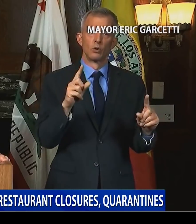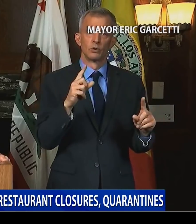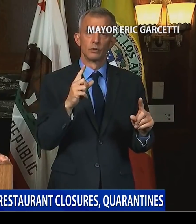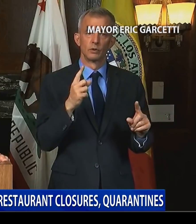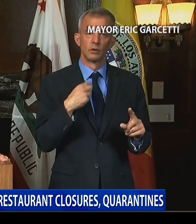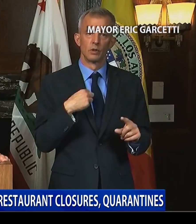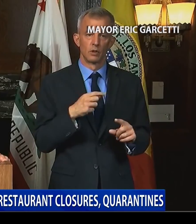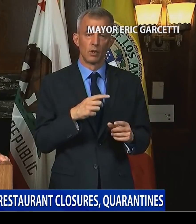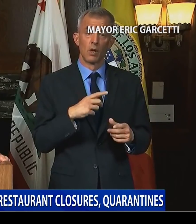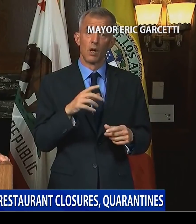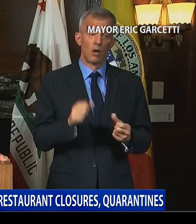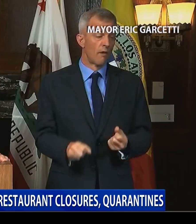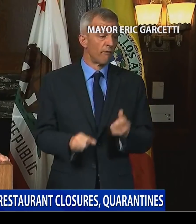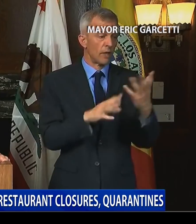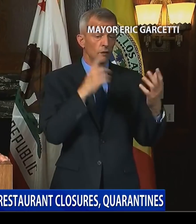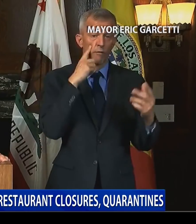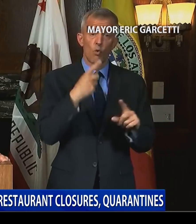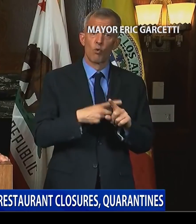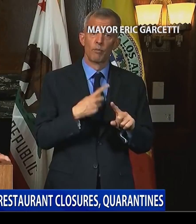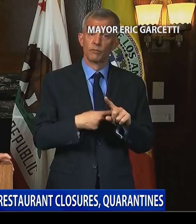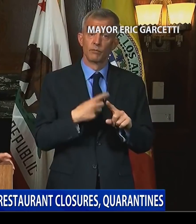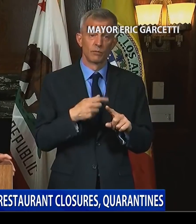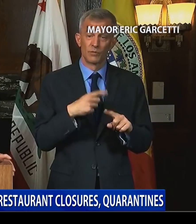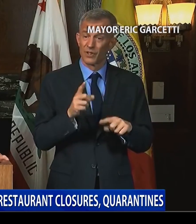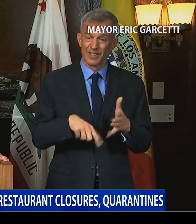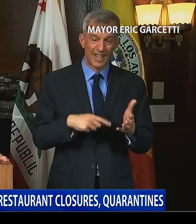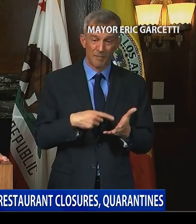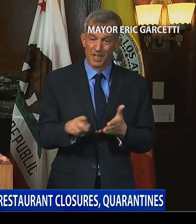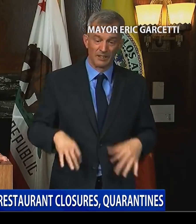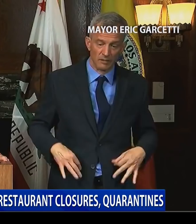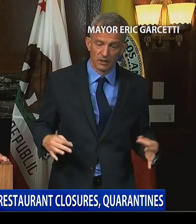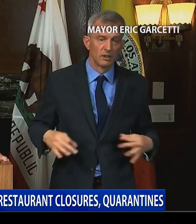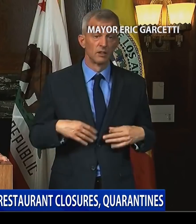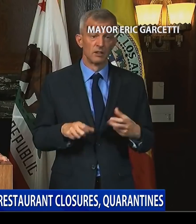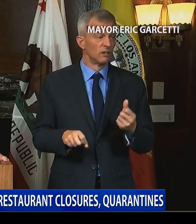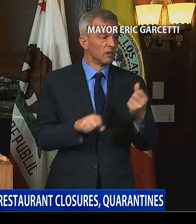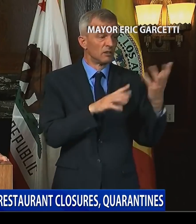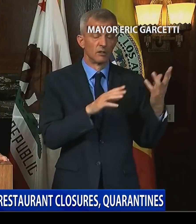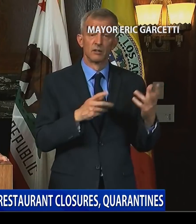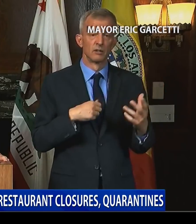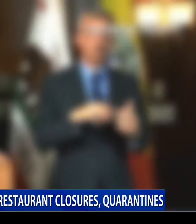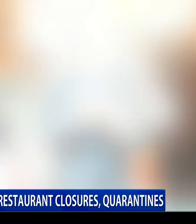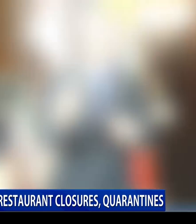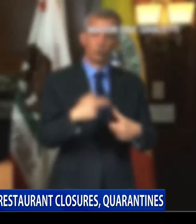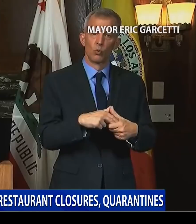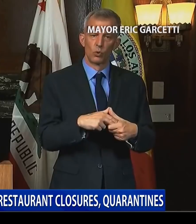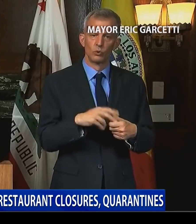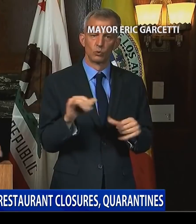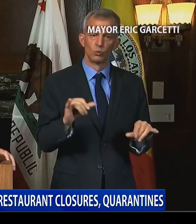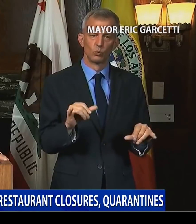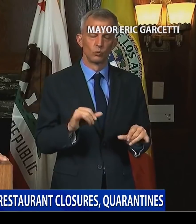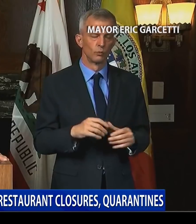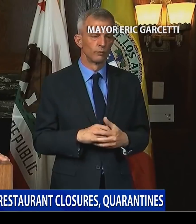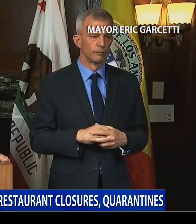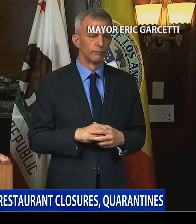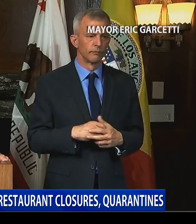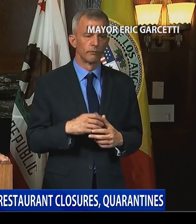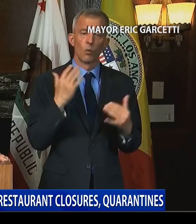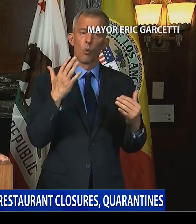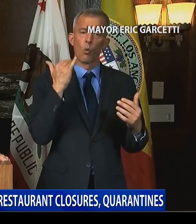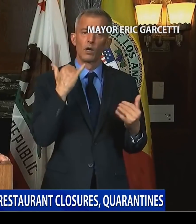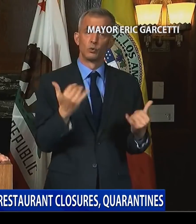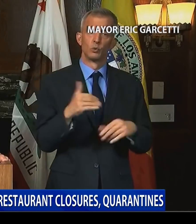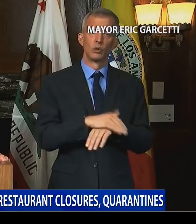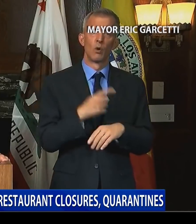Los Angeles, Eric Garcetti, has ordered a moratorium on evictions during the crisis. That's why tonight we announce